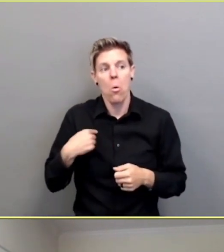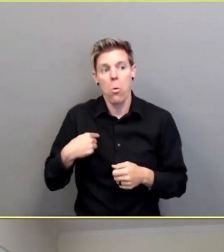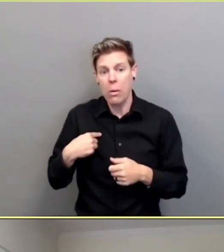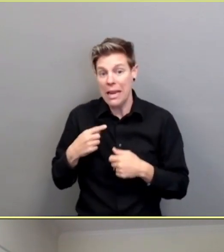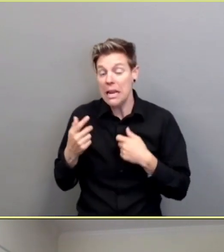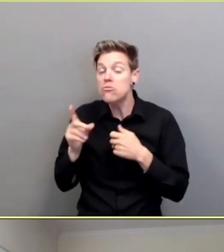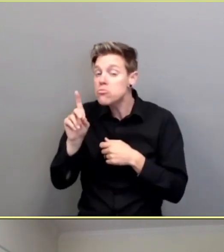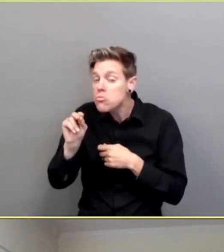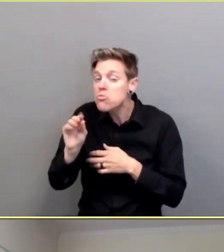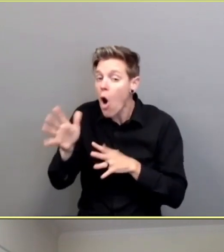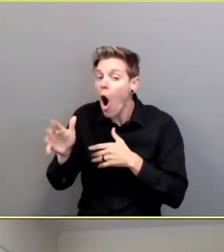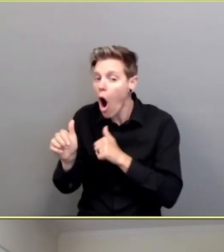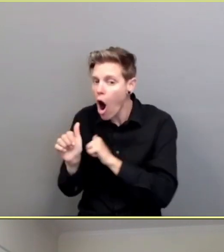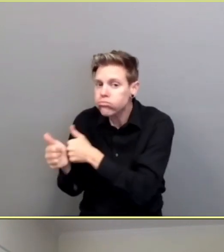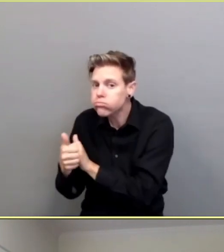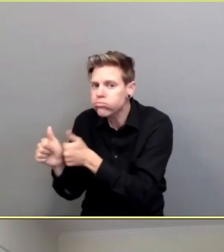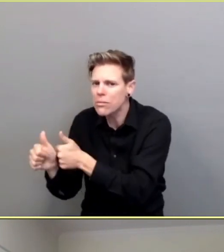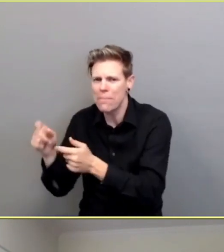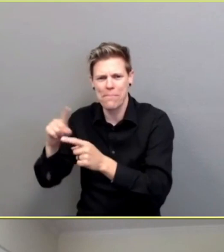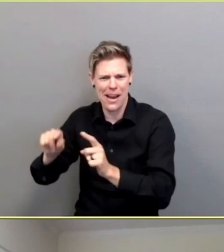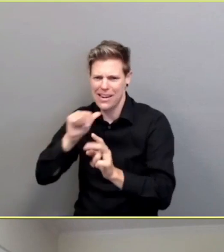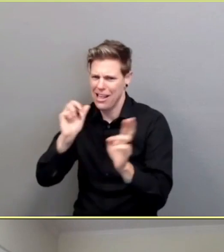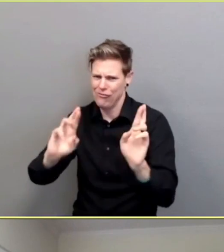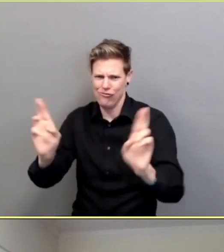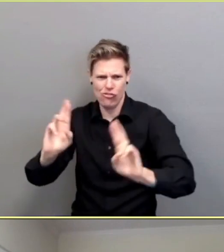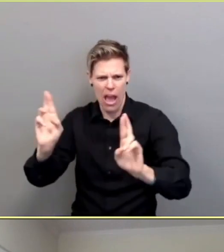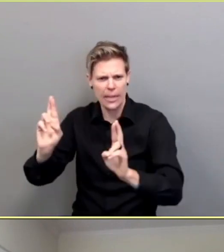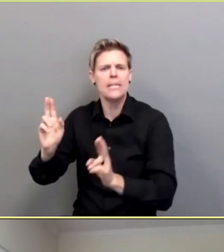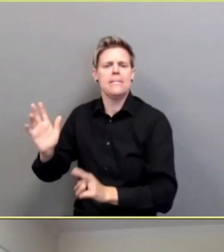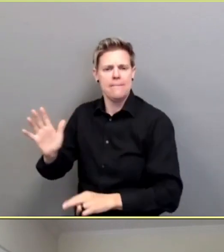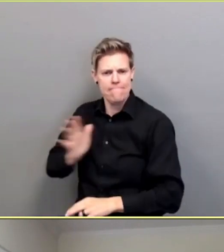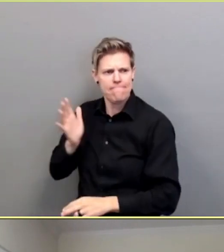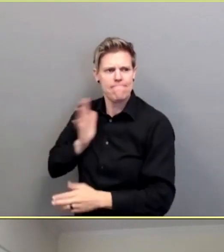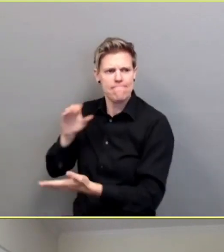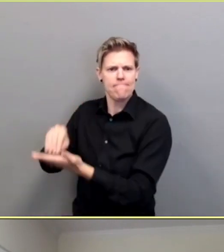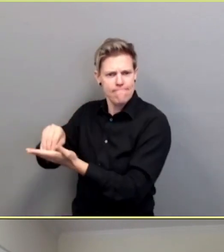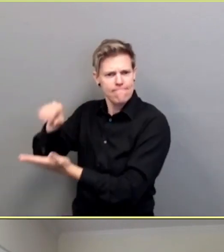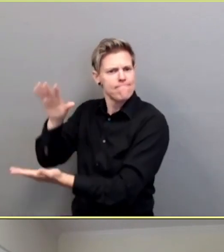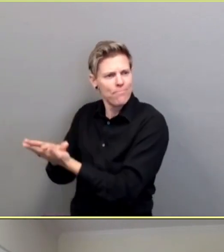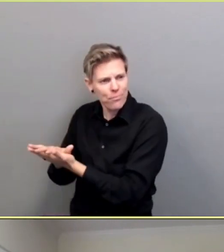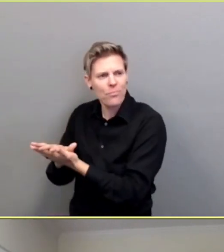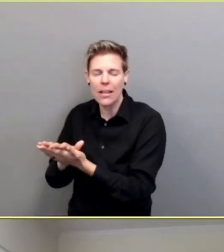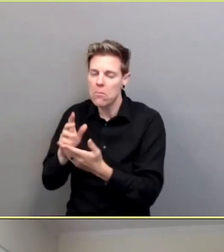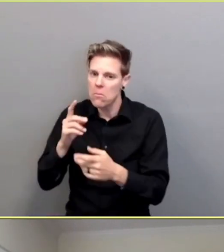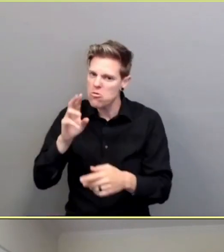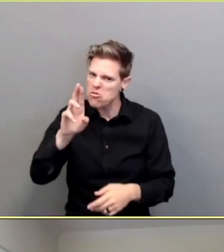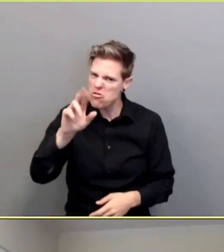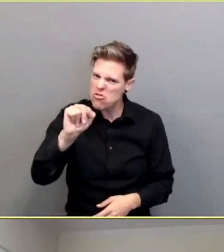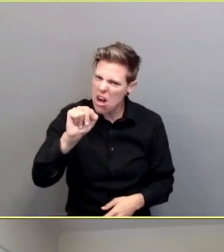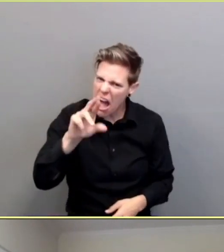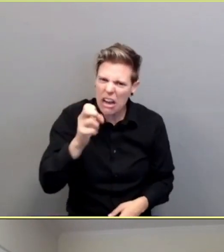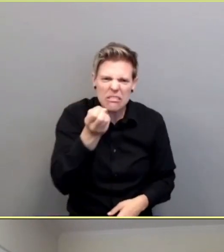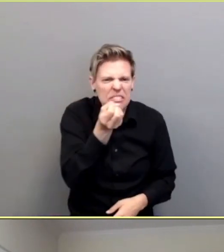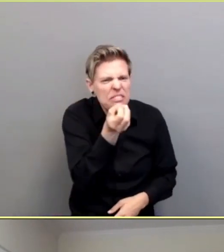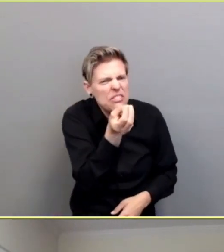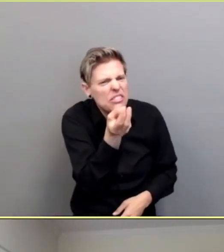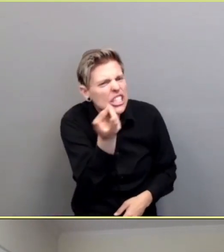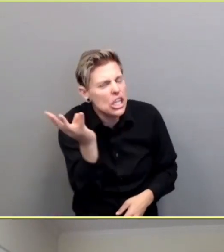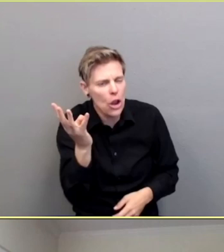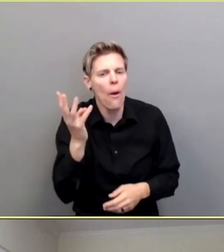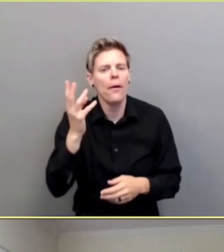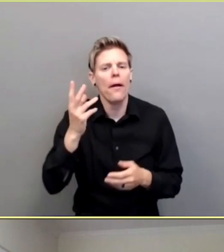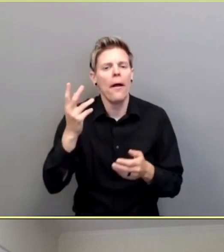that reinfection is rare, but it is documented. It does appear to